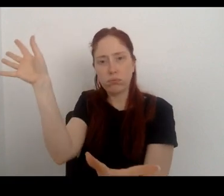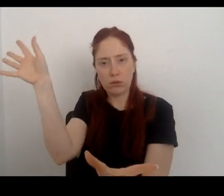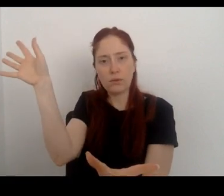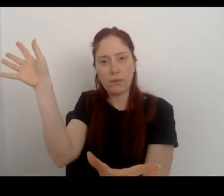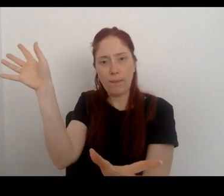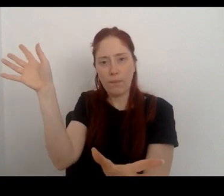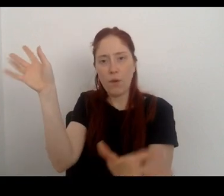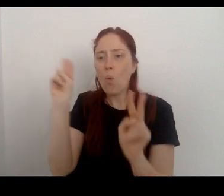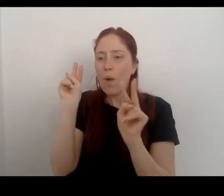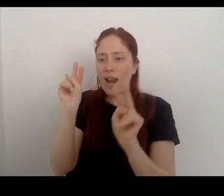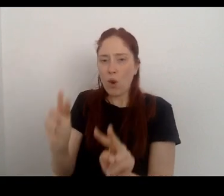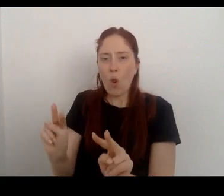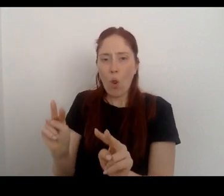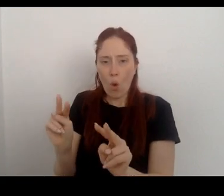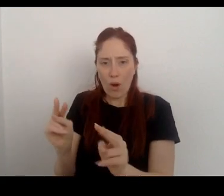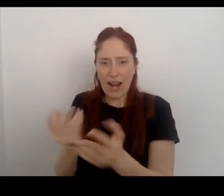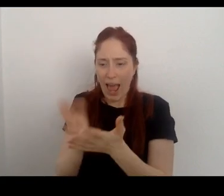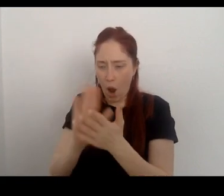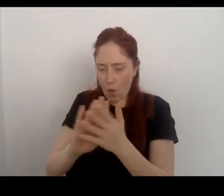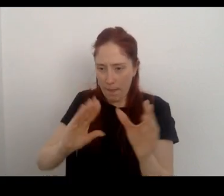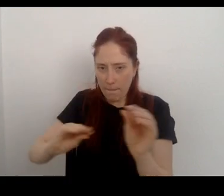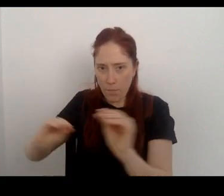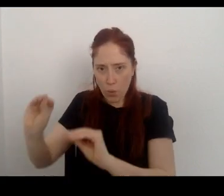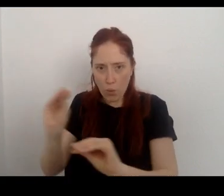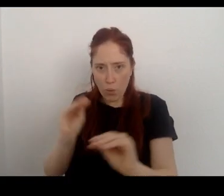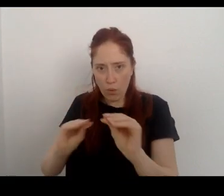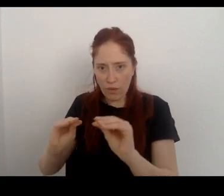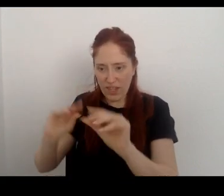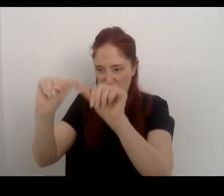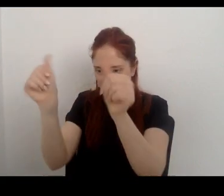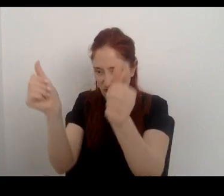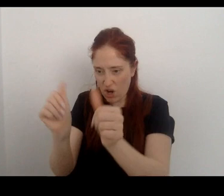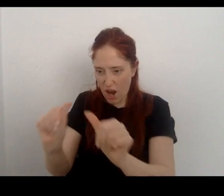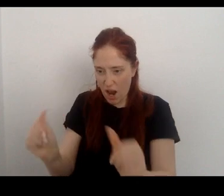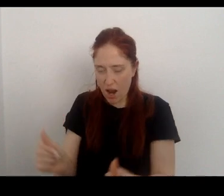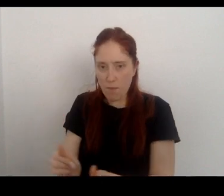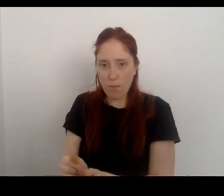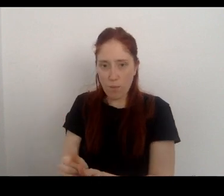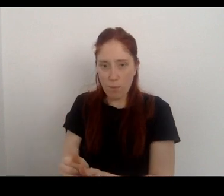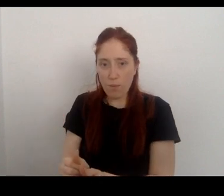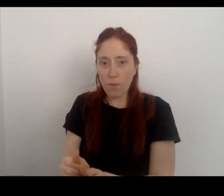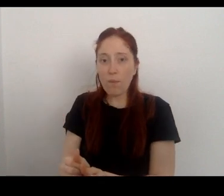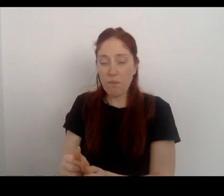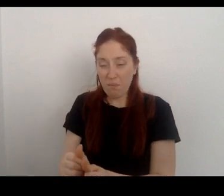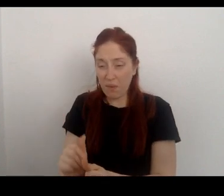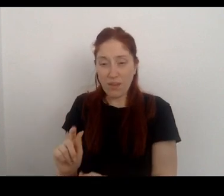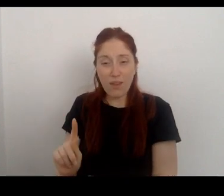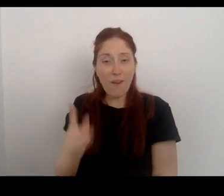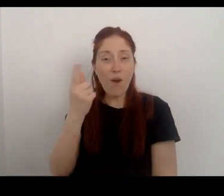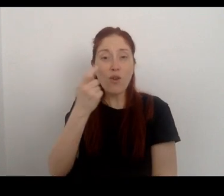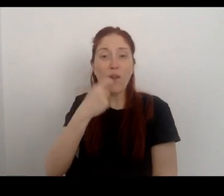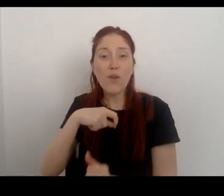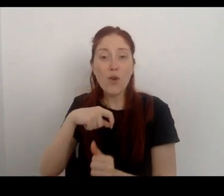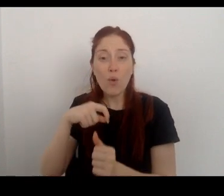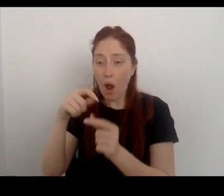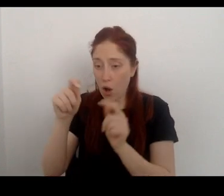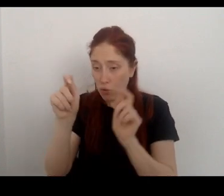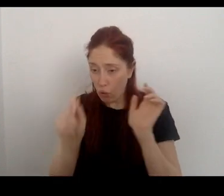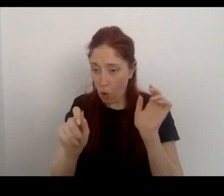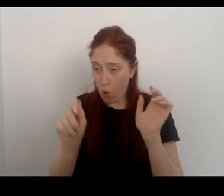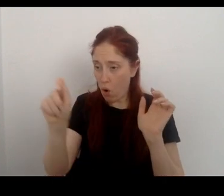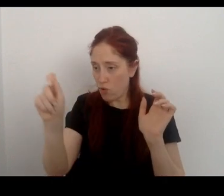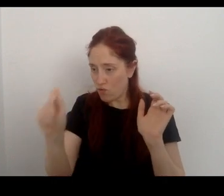figure. And it's from those first critical lines that we can then start to